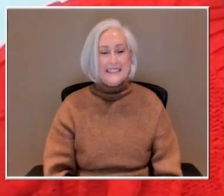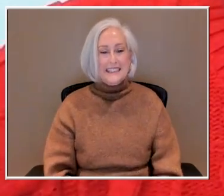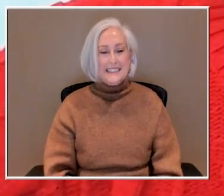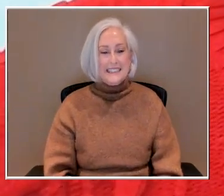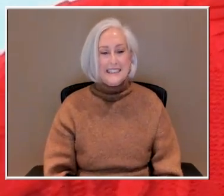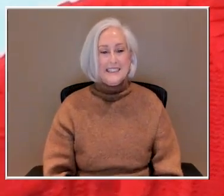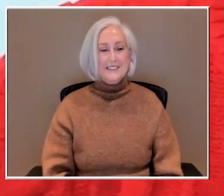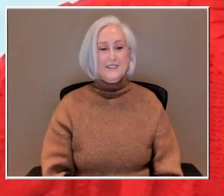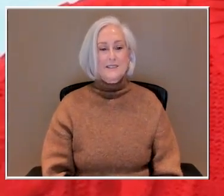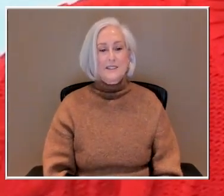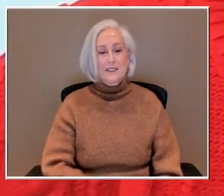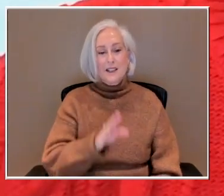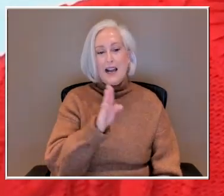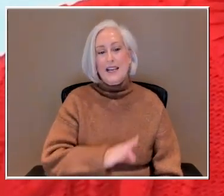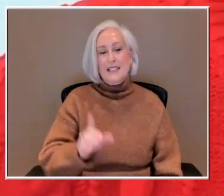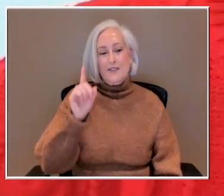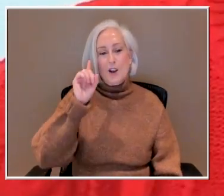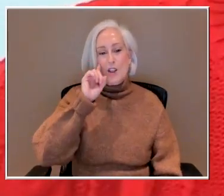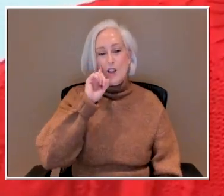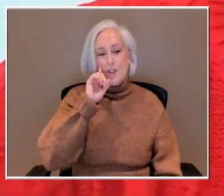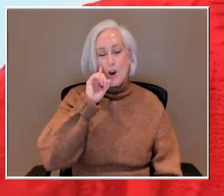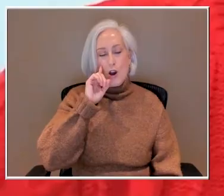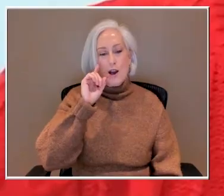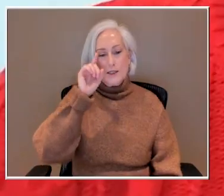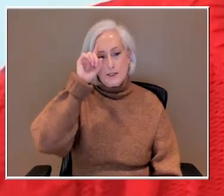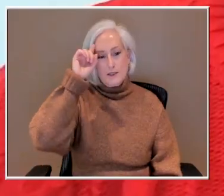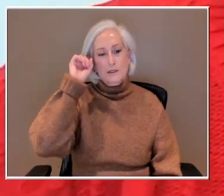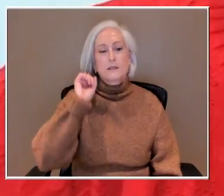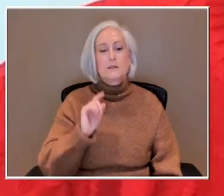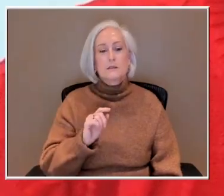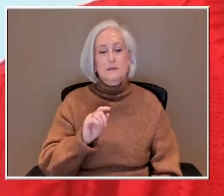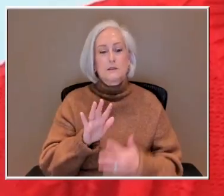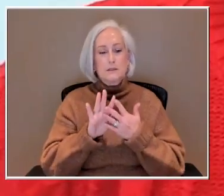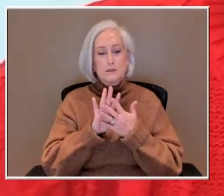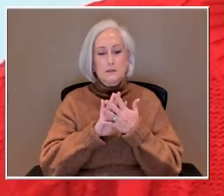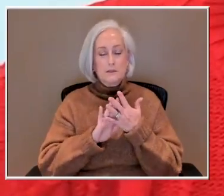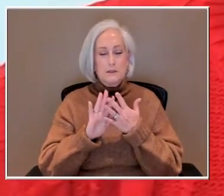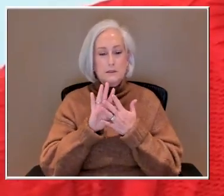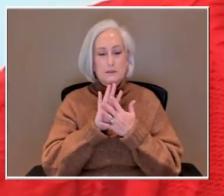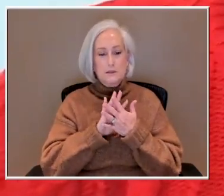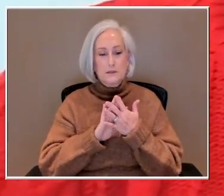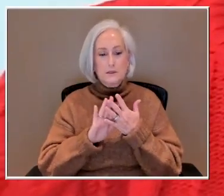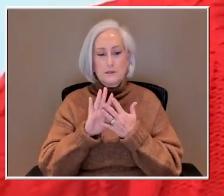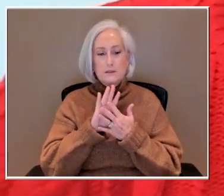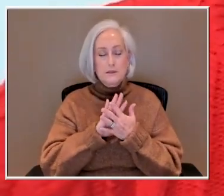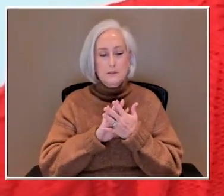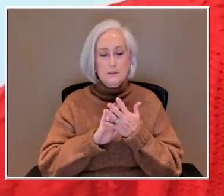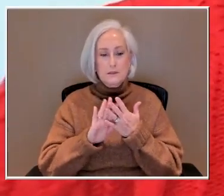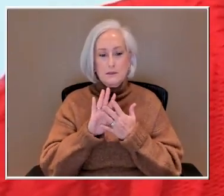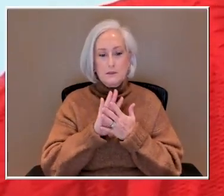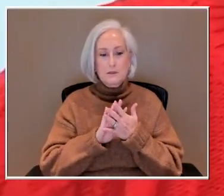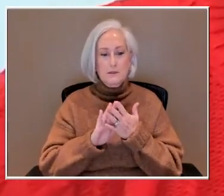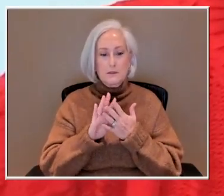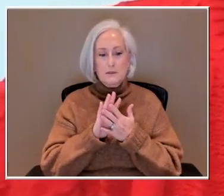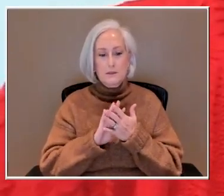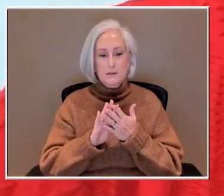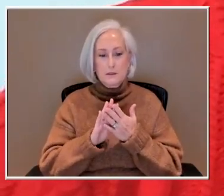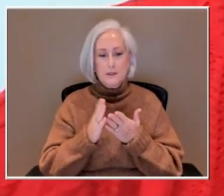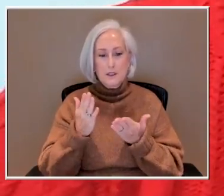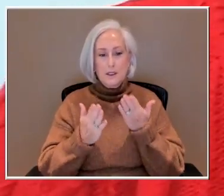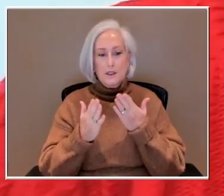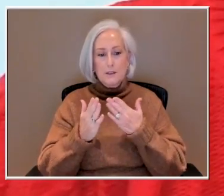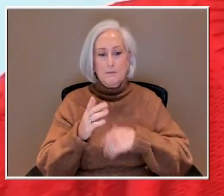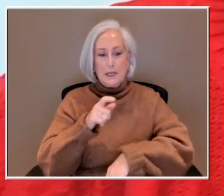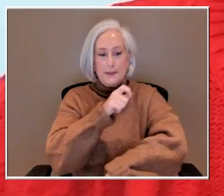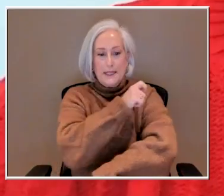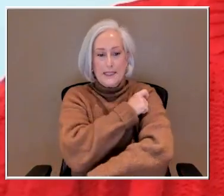I never thought I would get a tattoo. I think we've kind of talked about maybe doing a yellow pink kind of tattoo somewhere on an ankle or somewhere, just